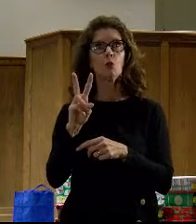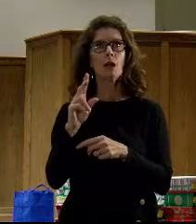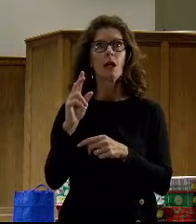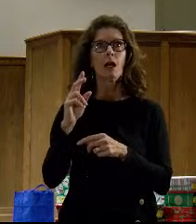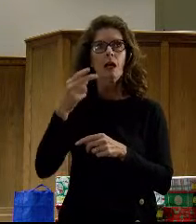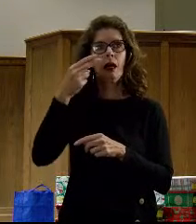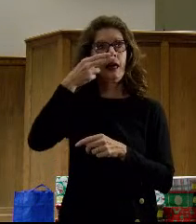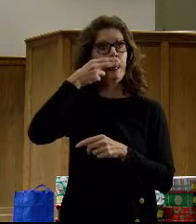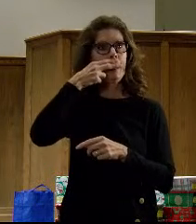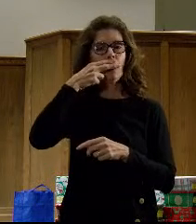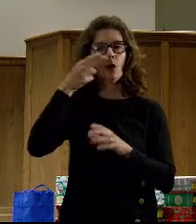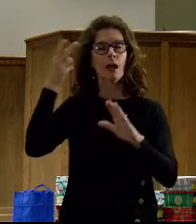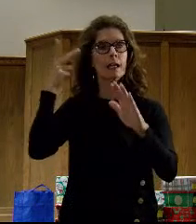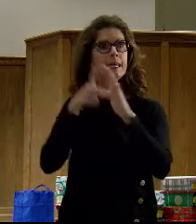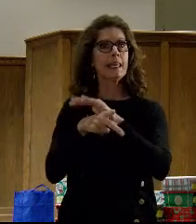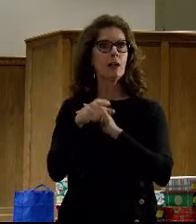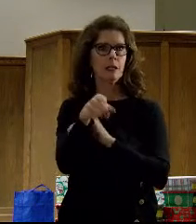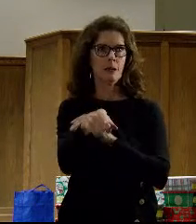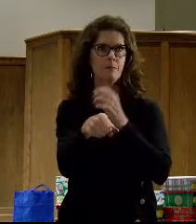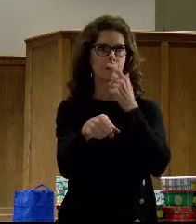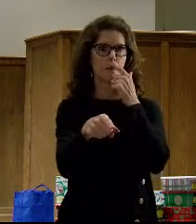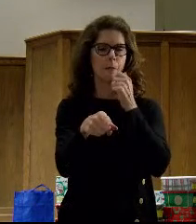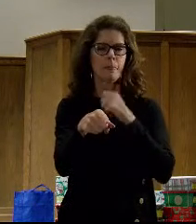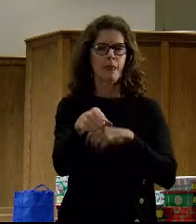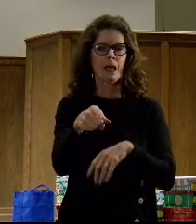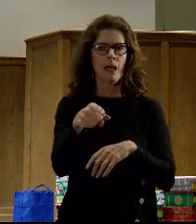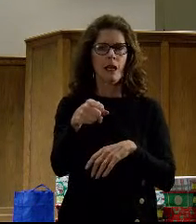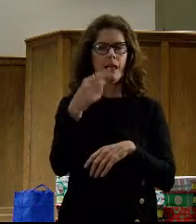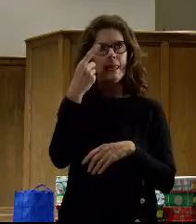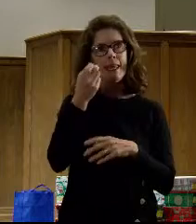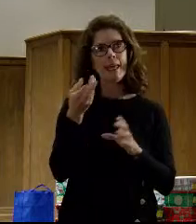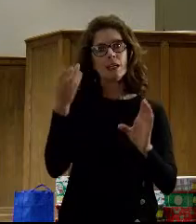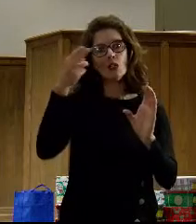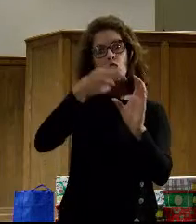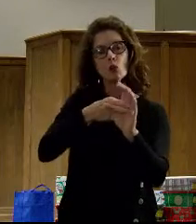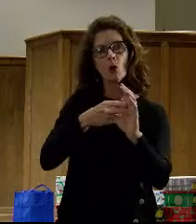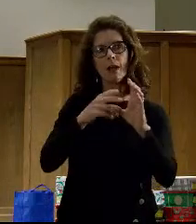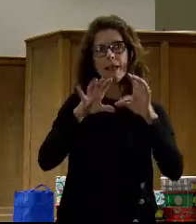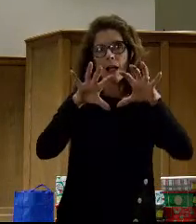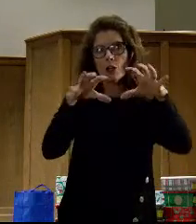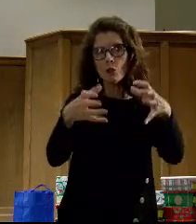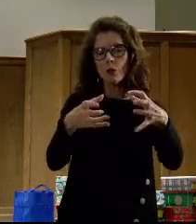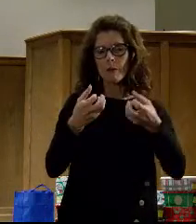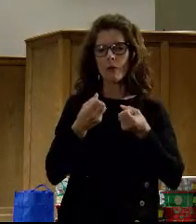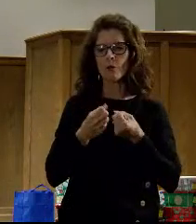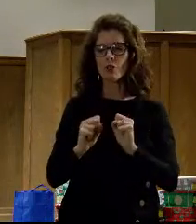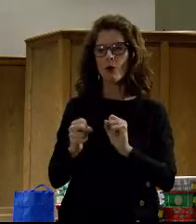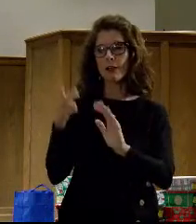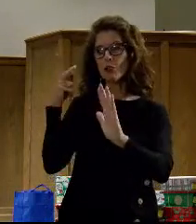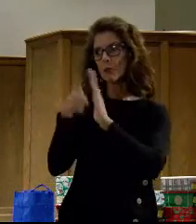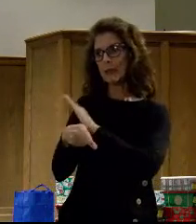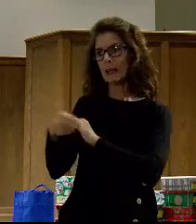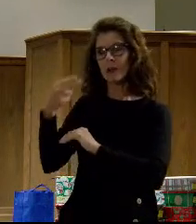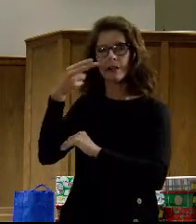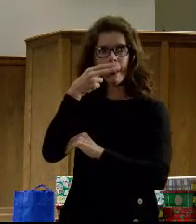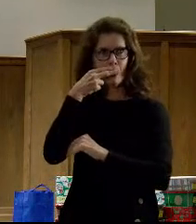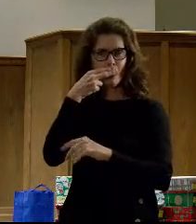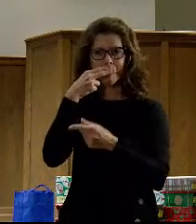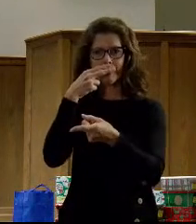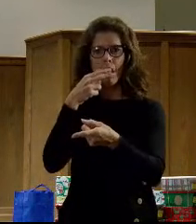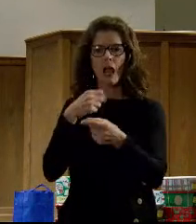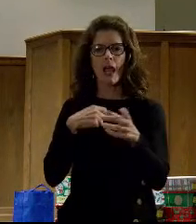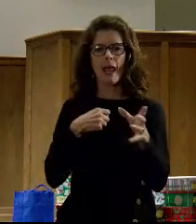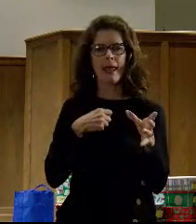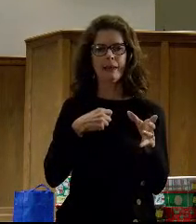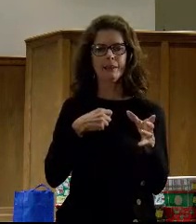Adolf Hitler because he had actually joined a group that was trying to assassinate Adolf Hitler. And so it's